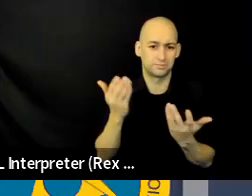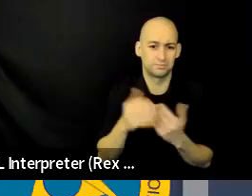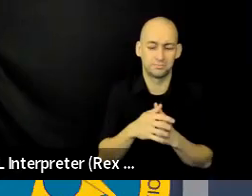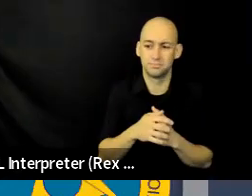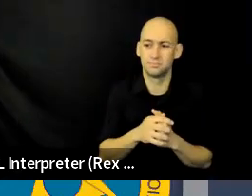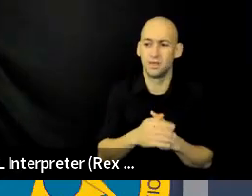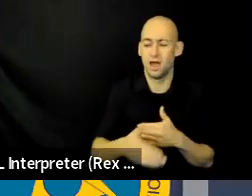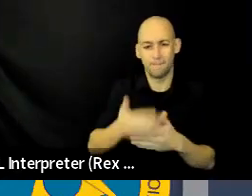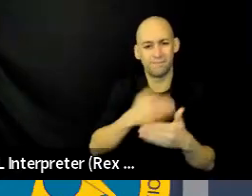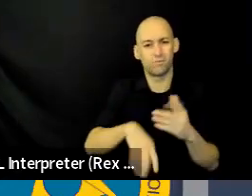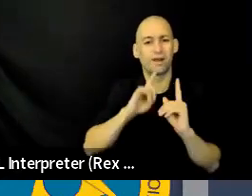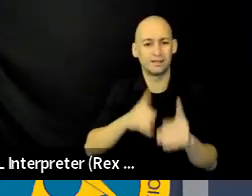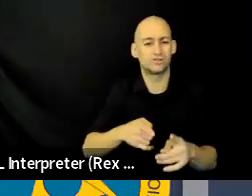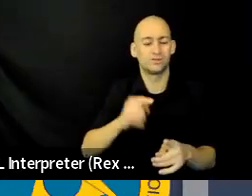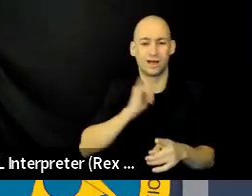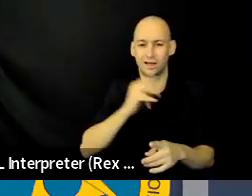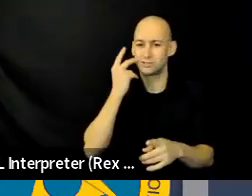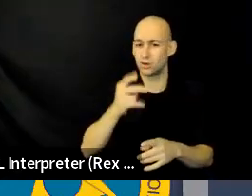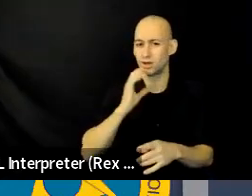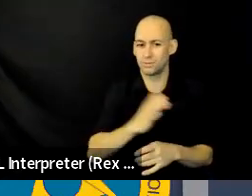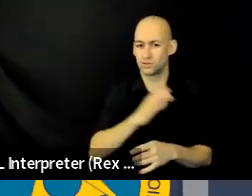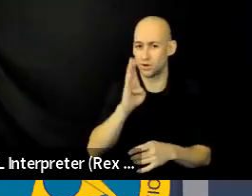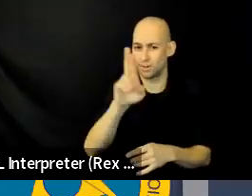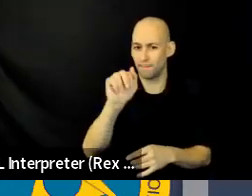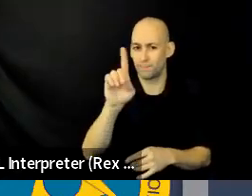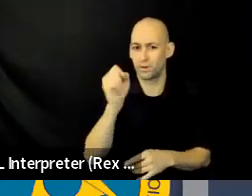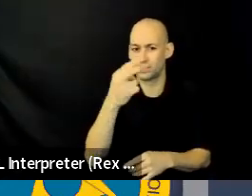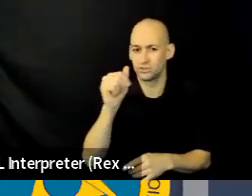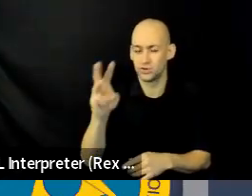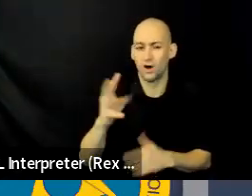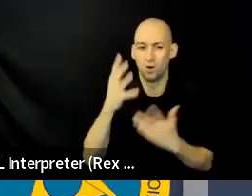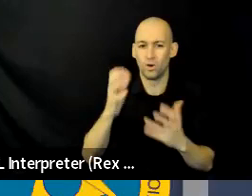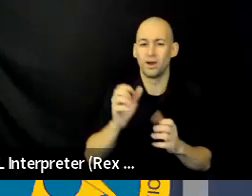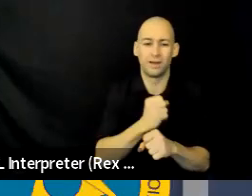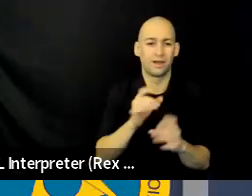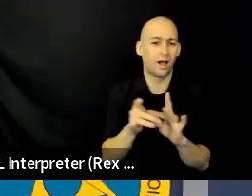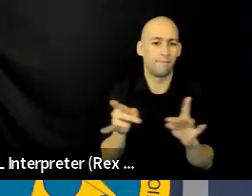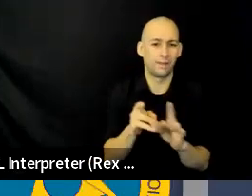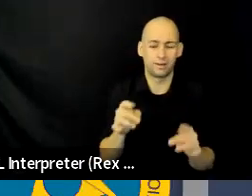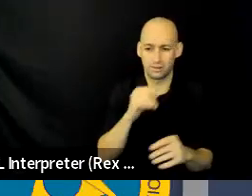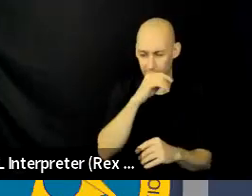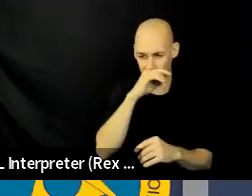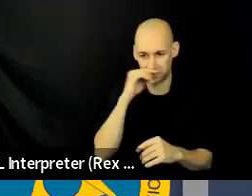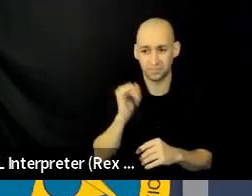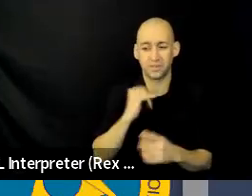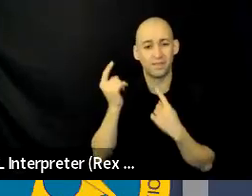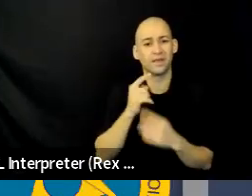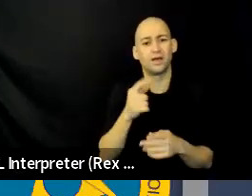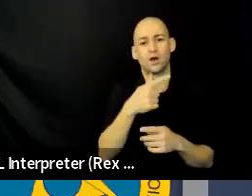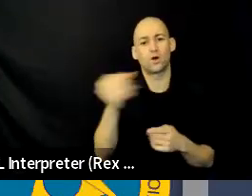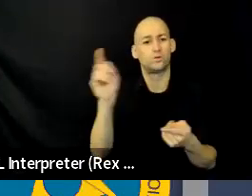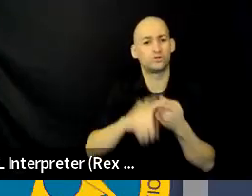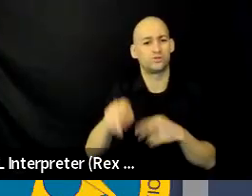Before I answer, I did see Commissioner Bradshaw wanted to make a comment. I wanted to allow that. Yeah, and I think it goes to